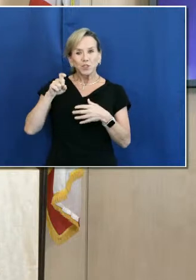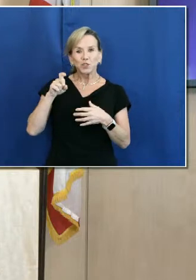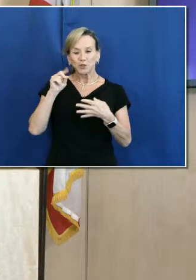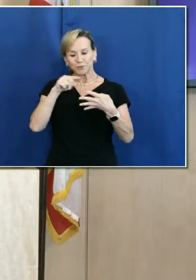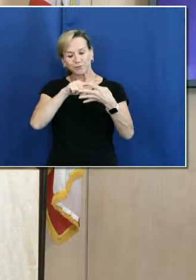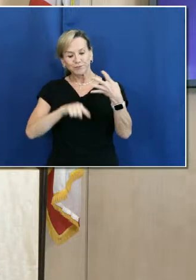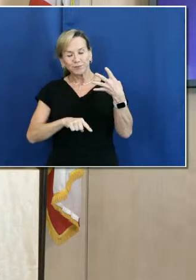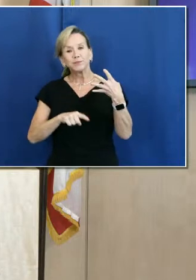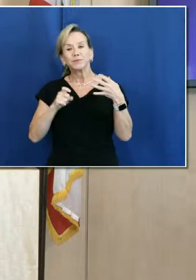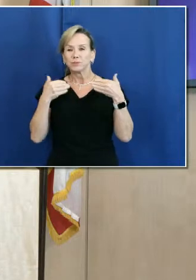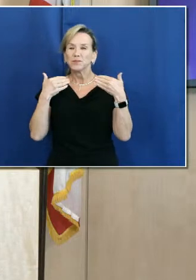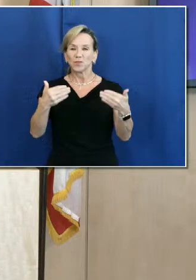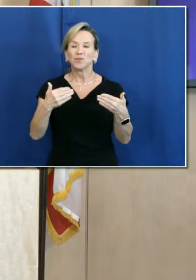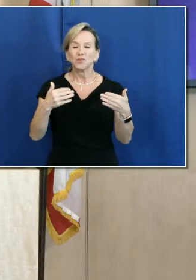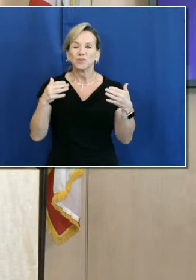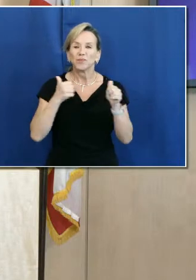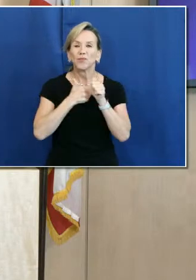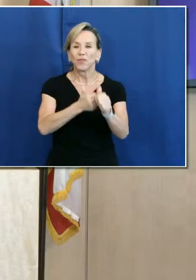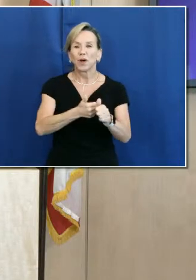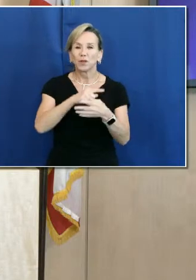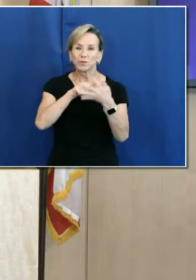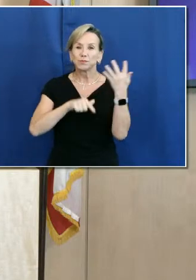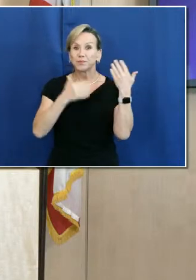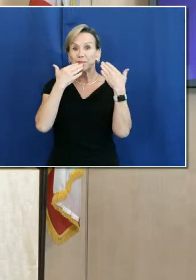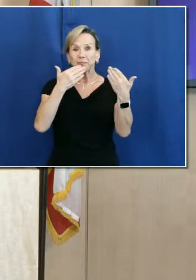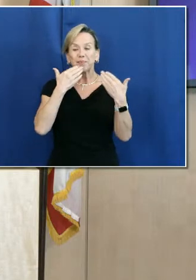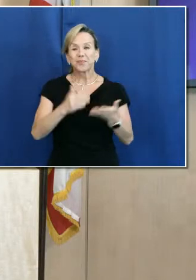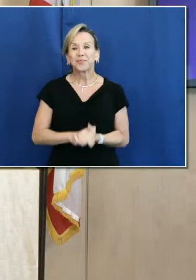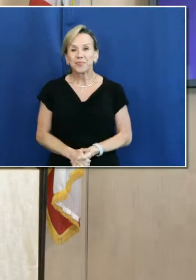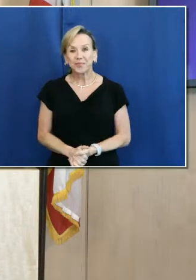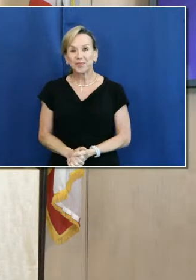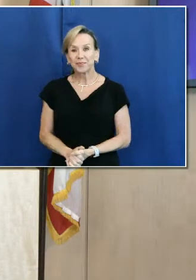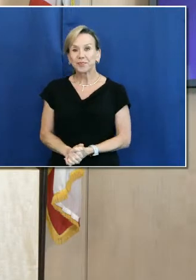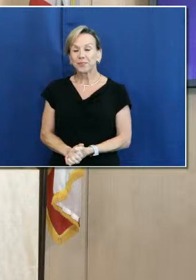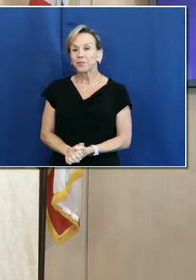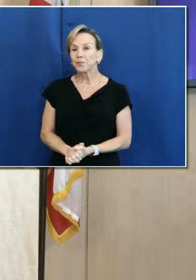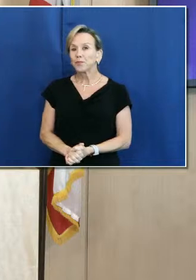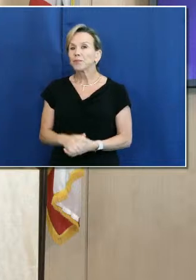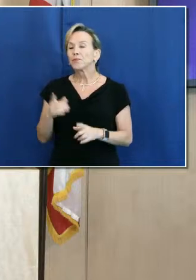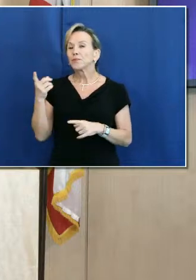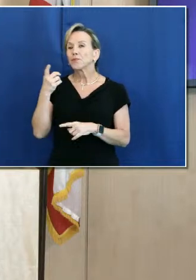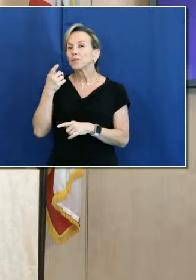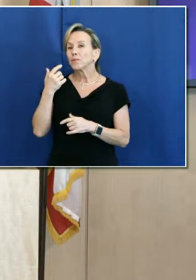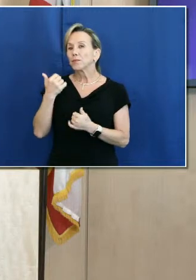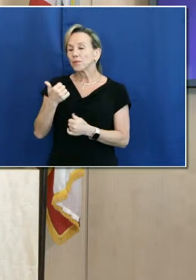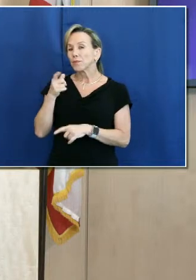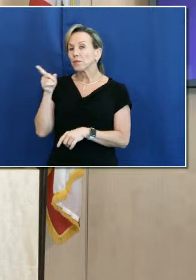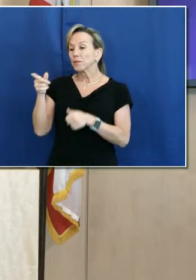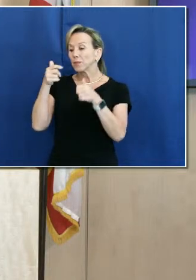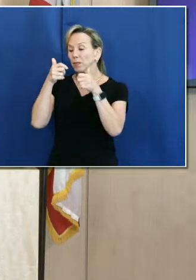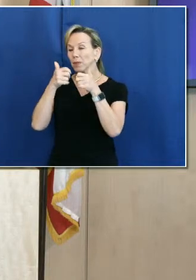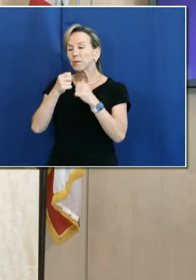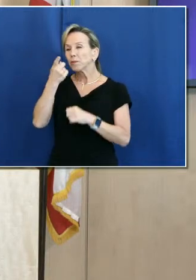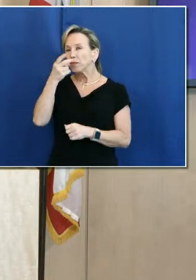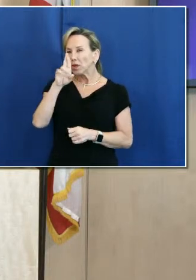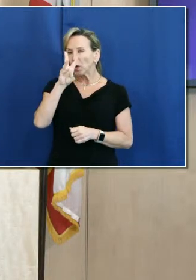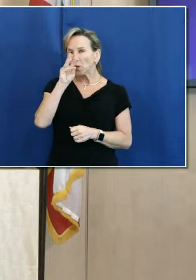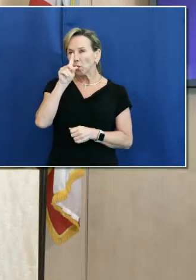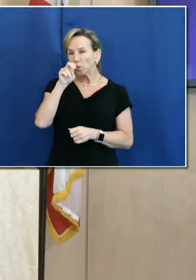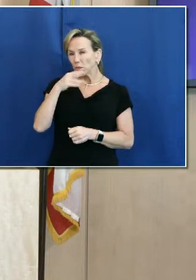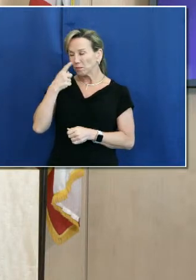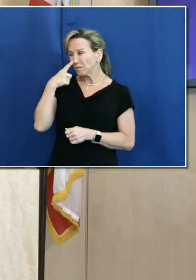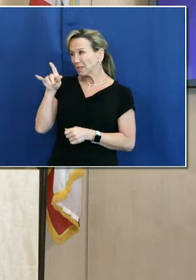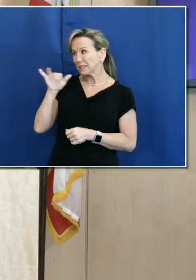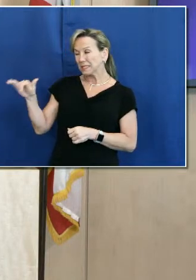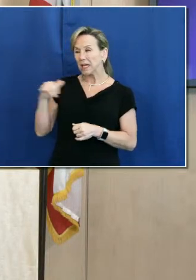4 strategies. Thank you. Thank you, Dr. Wooten. Dr. Wooten, I have a number of questions about school reopenings. The